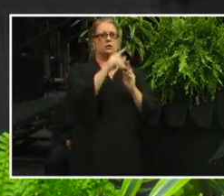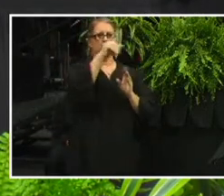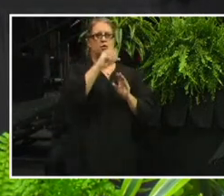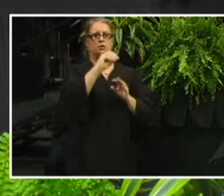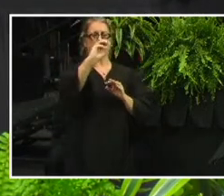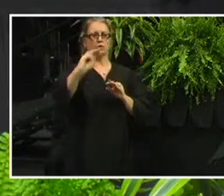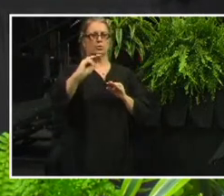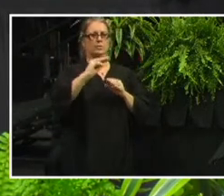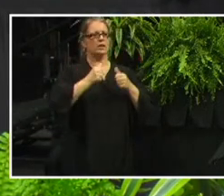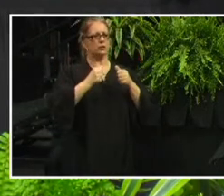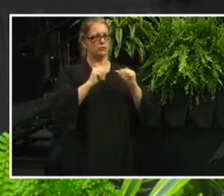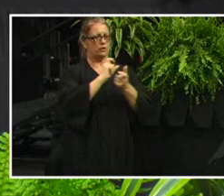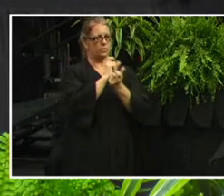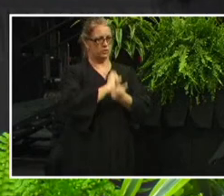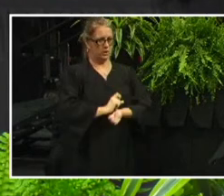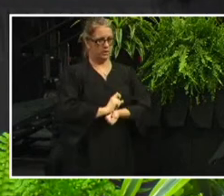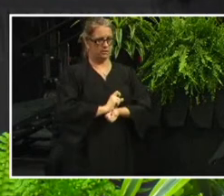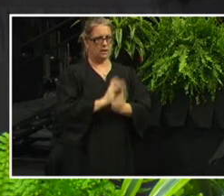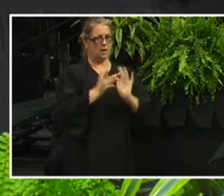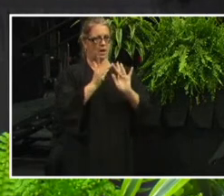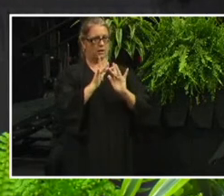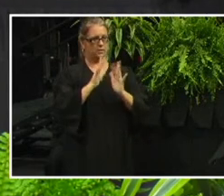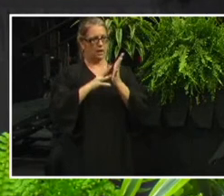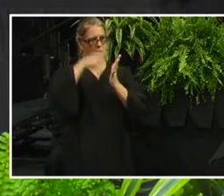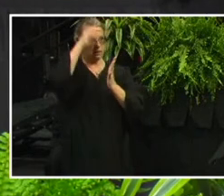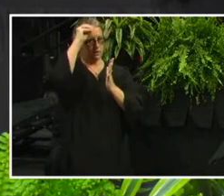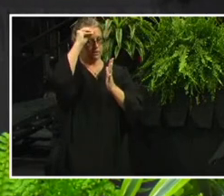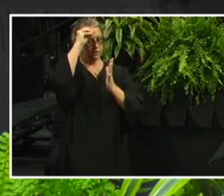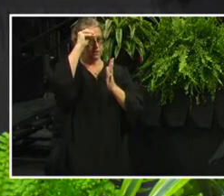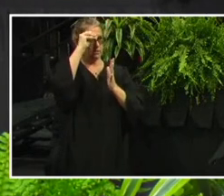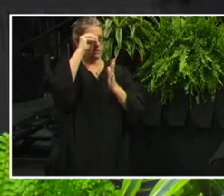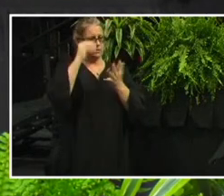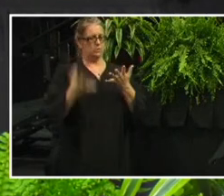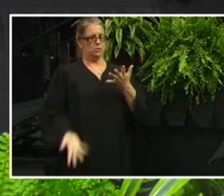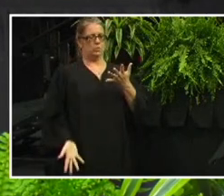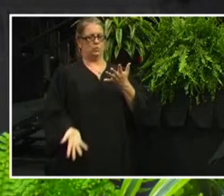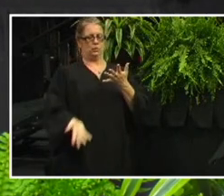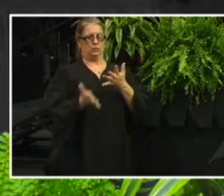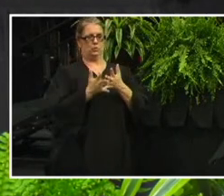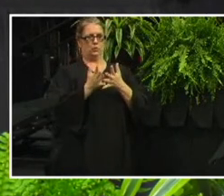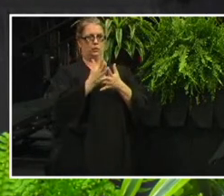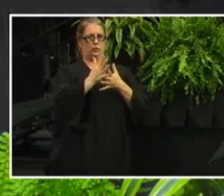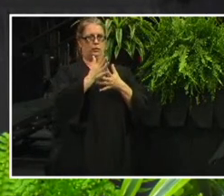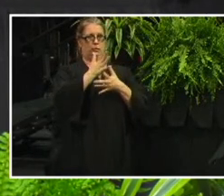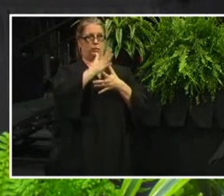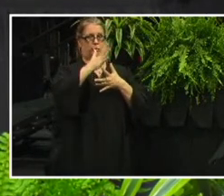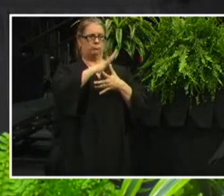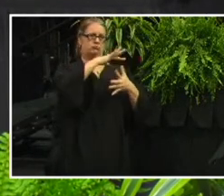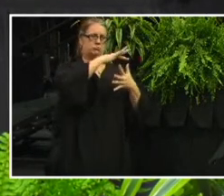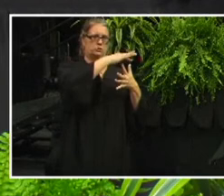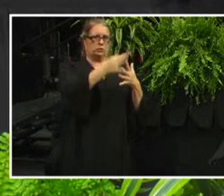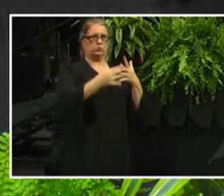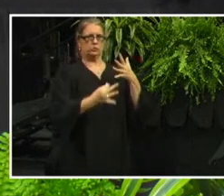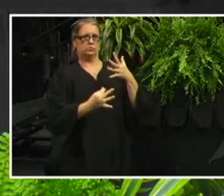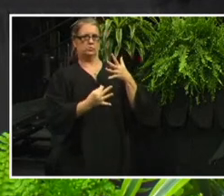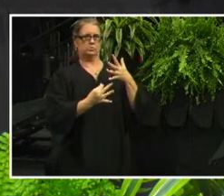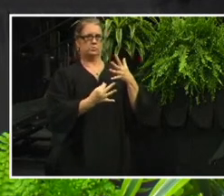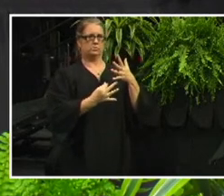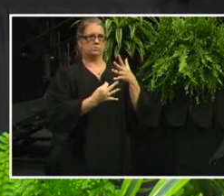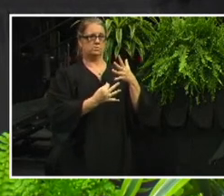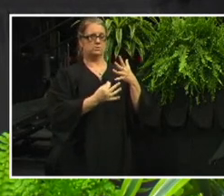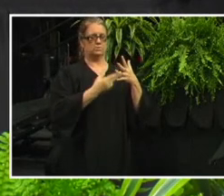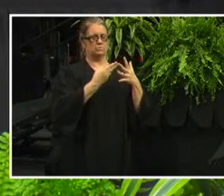and tried to adjust to online learning. Junior year required this class to choose between hybrid